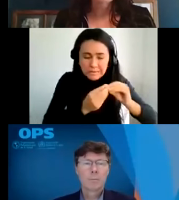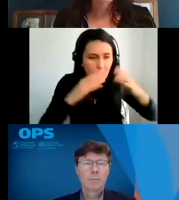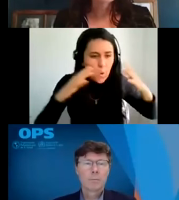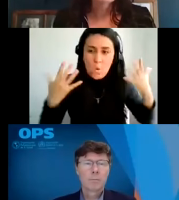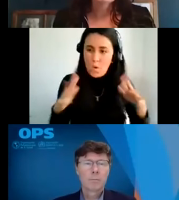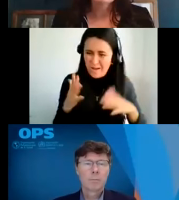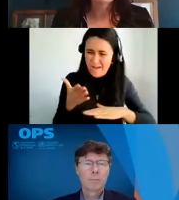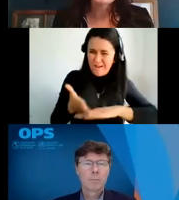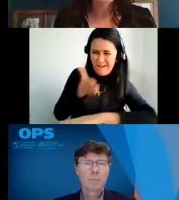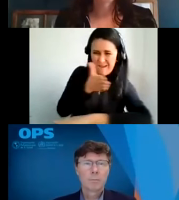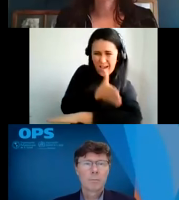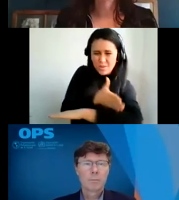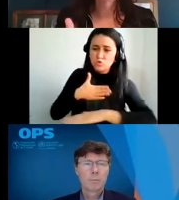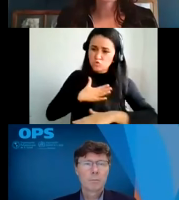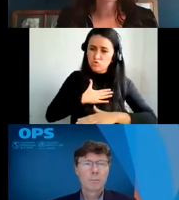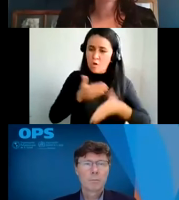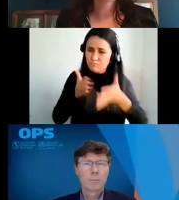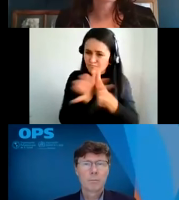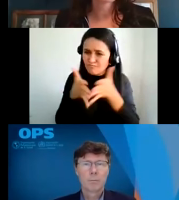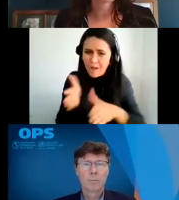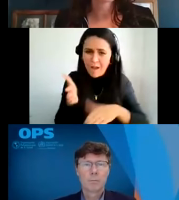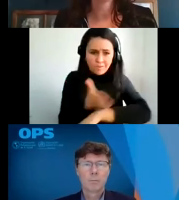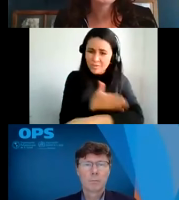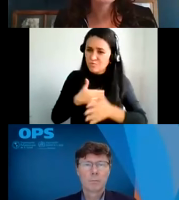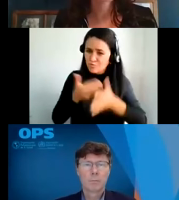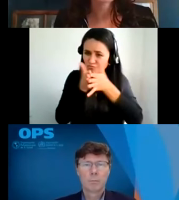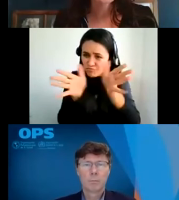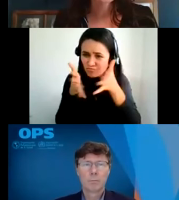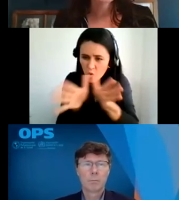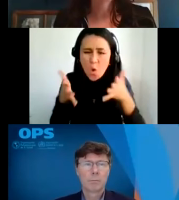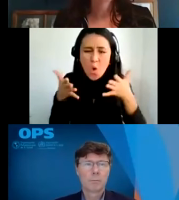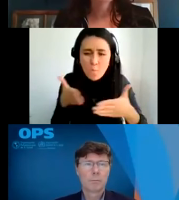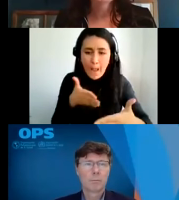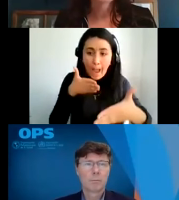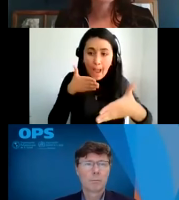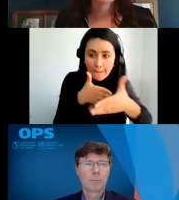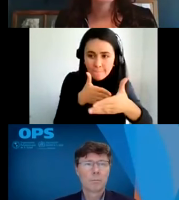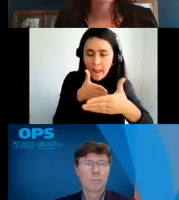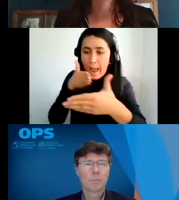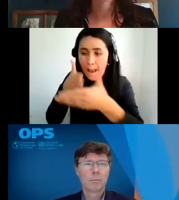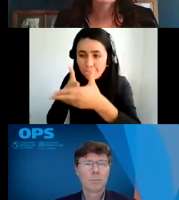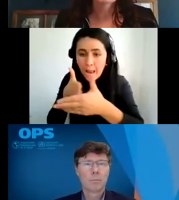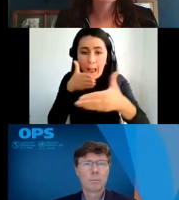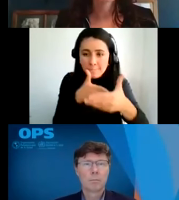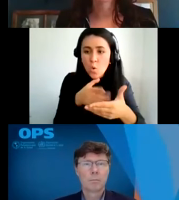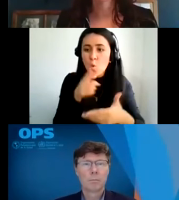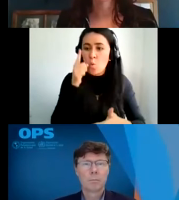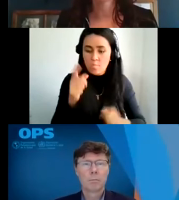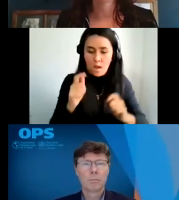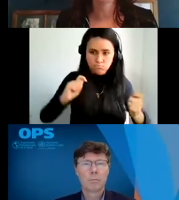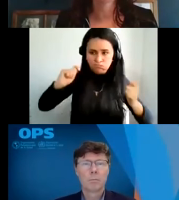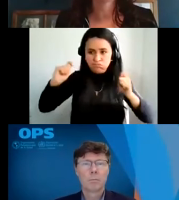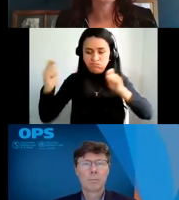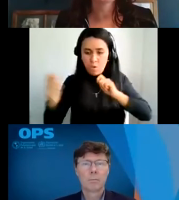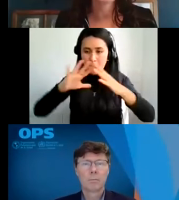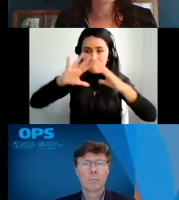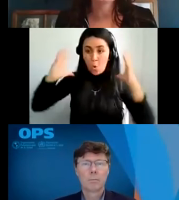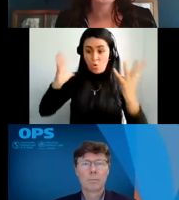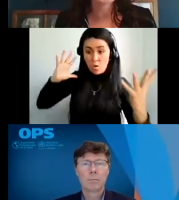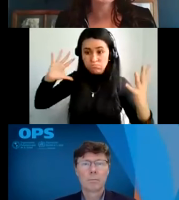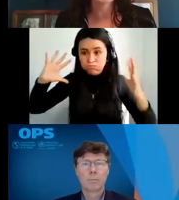these. There are many barriers to access that I've already described in the presentation, but there are also new barriers that